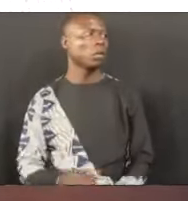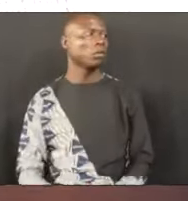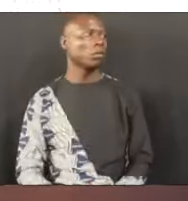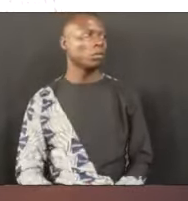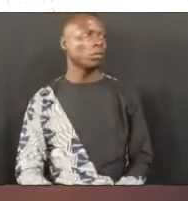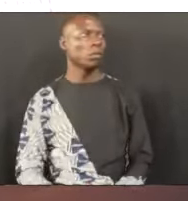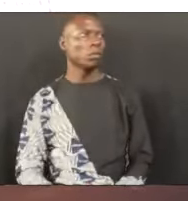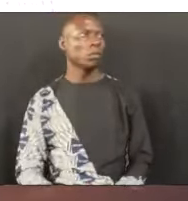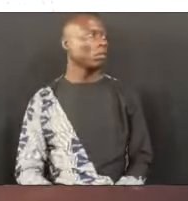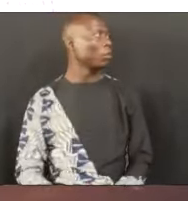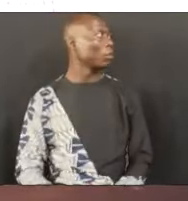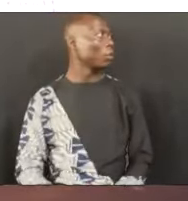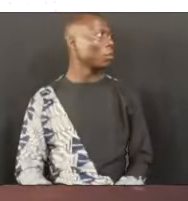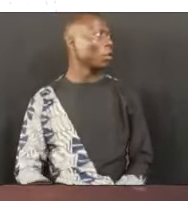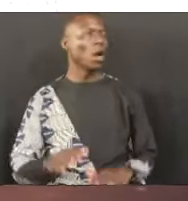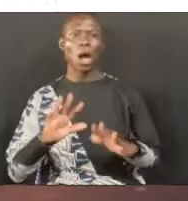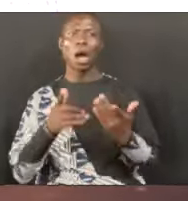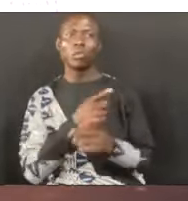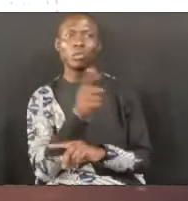The How have you been?